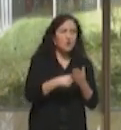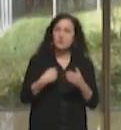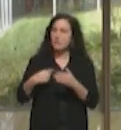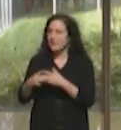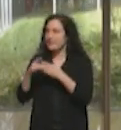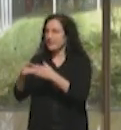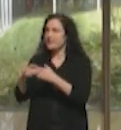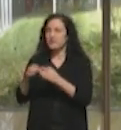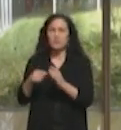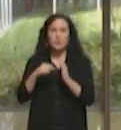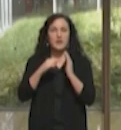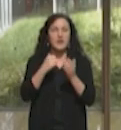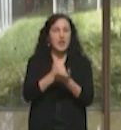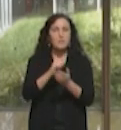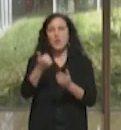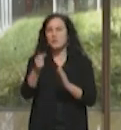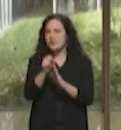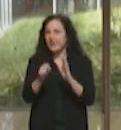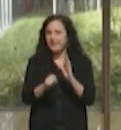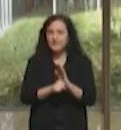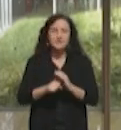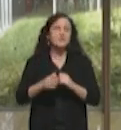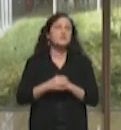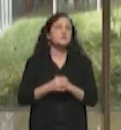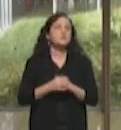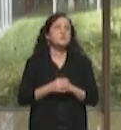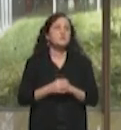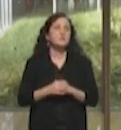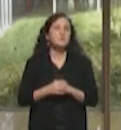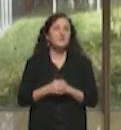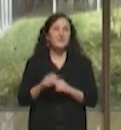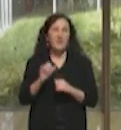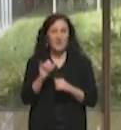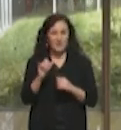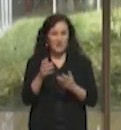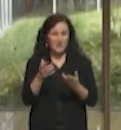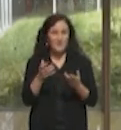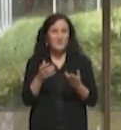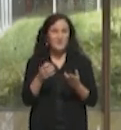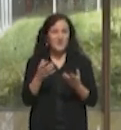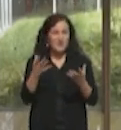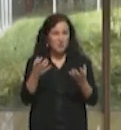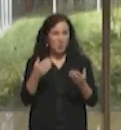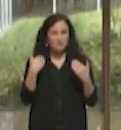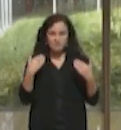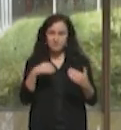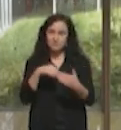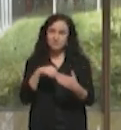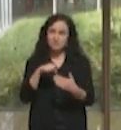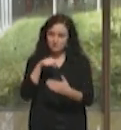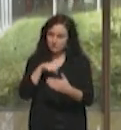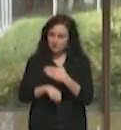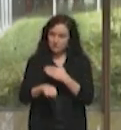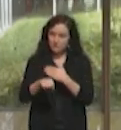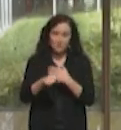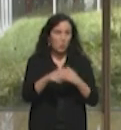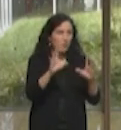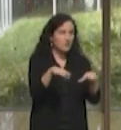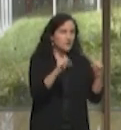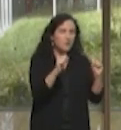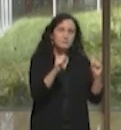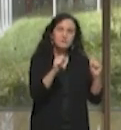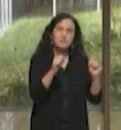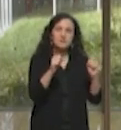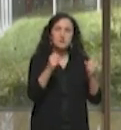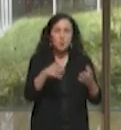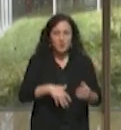show the way to others. But also, once you've decided you want to have a child, we want the pregnancy to